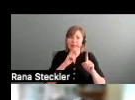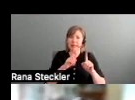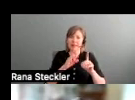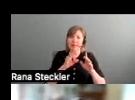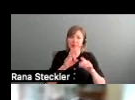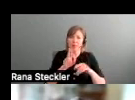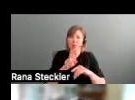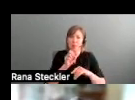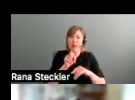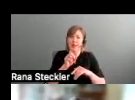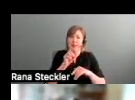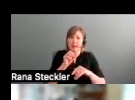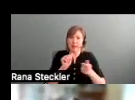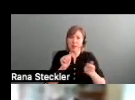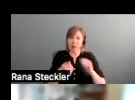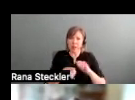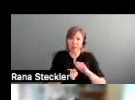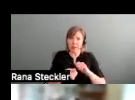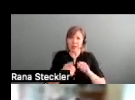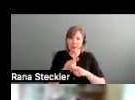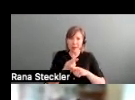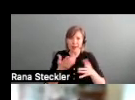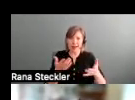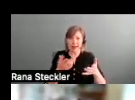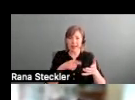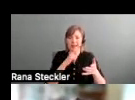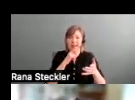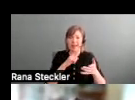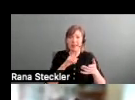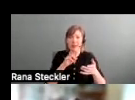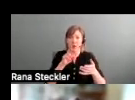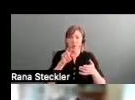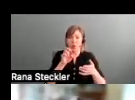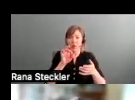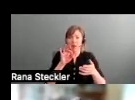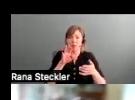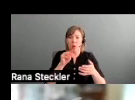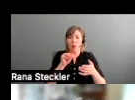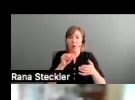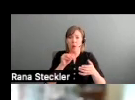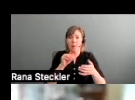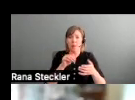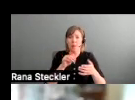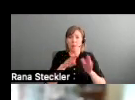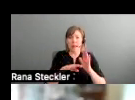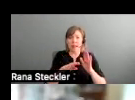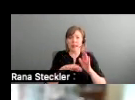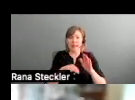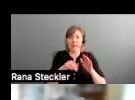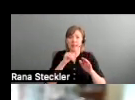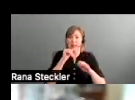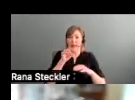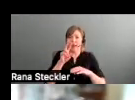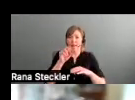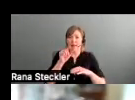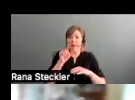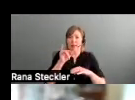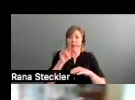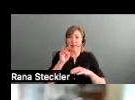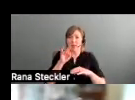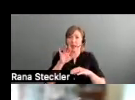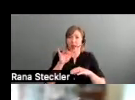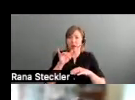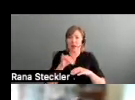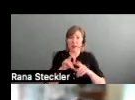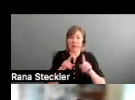does change, right? That it is reform-based, it's rights-based, it's not necessarily abolitionary. And particularly